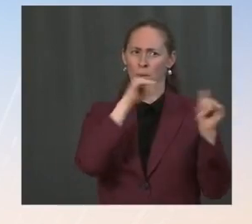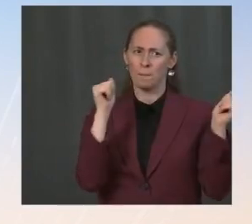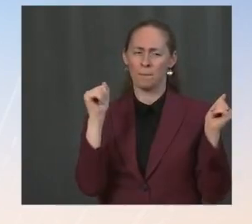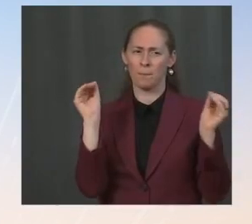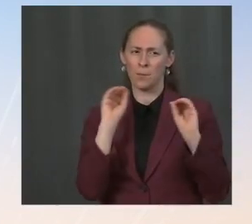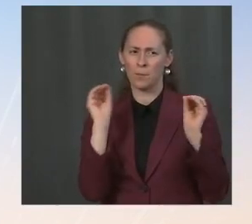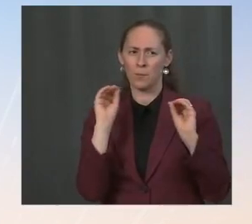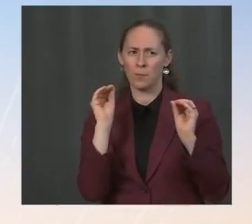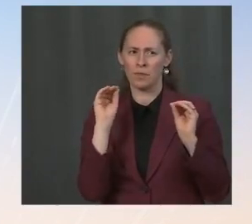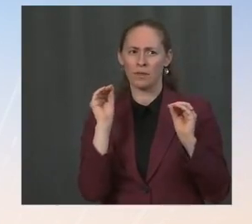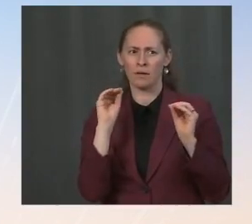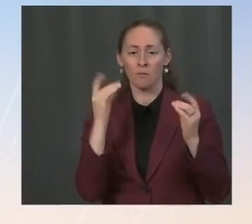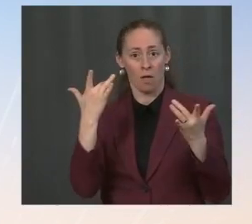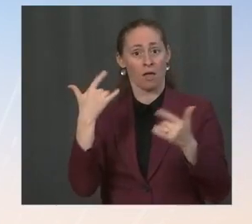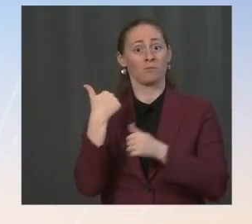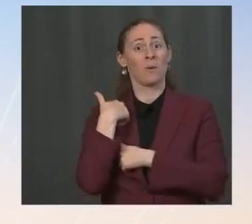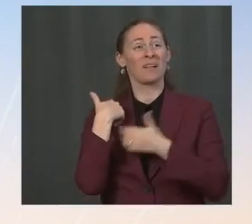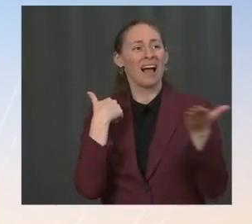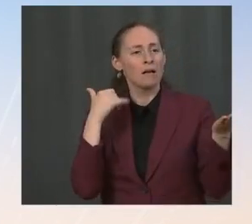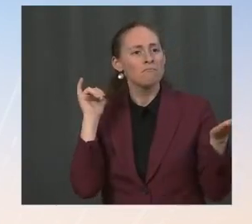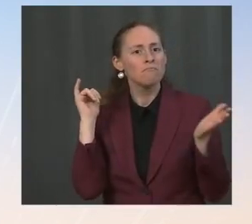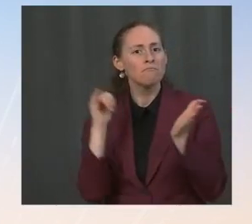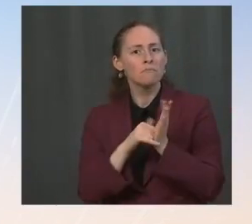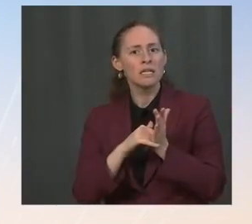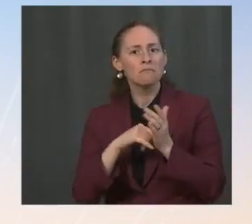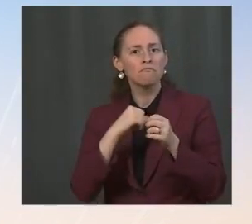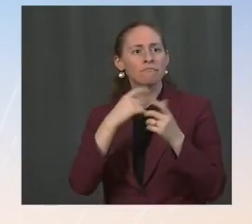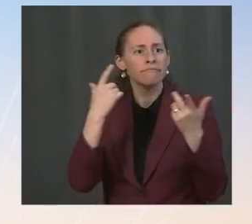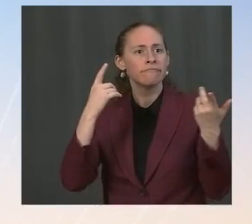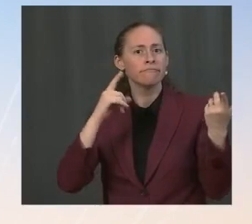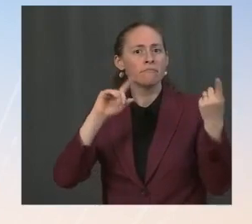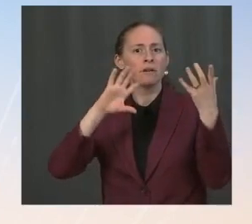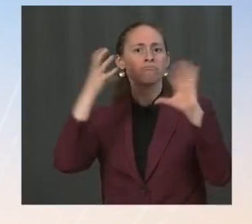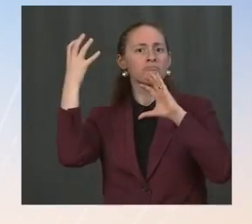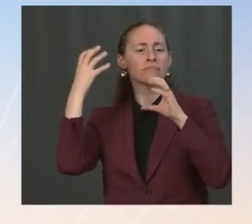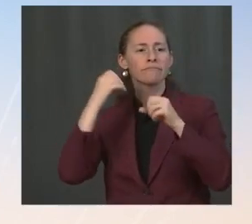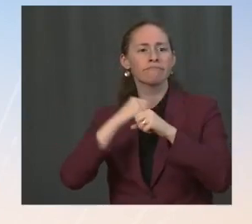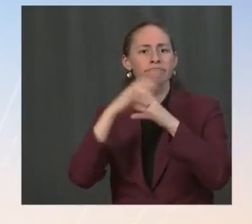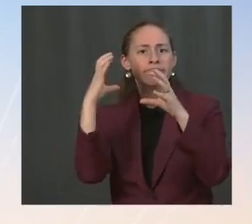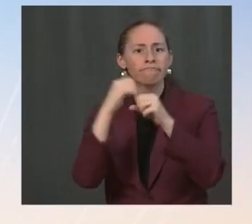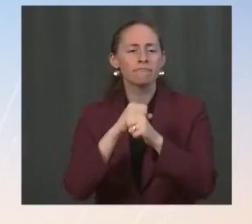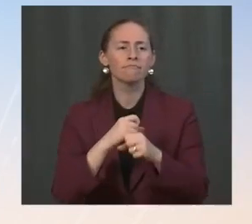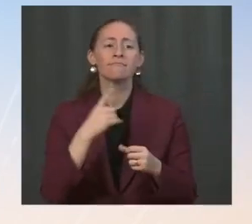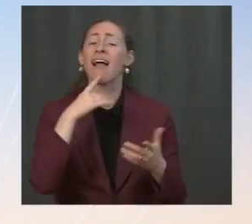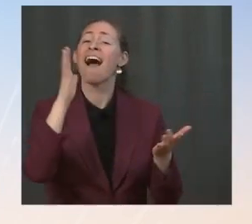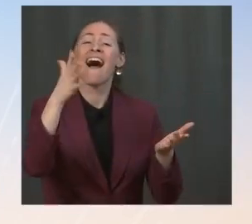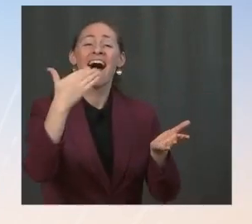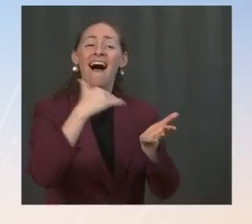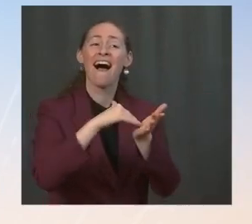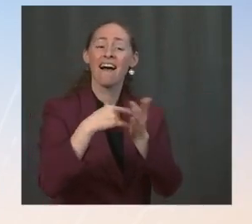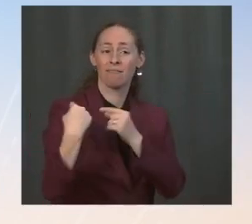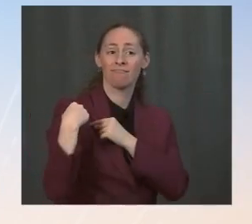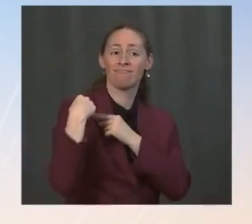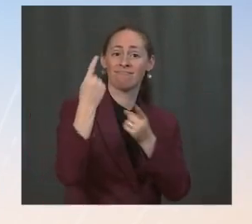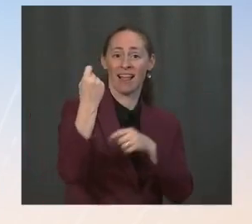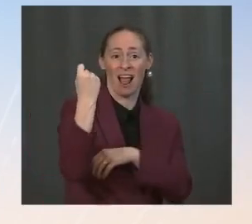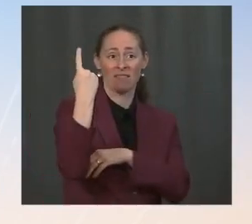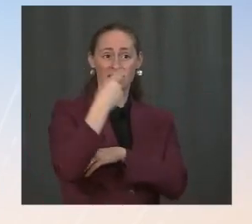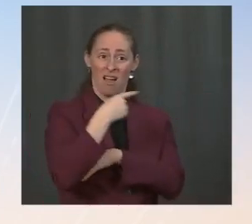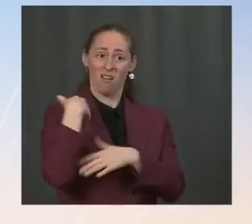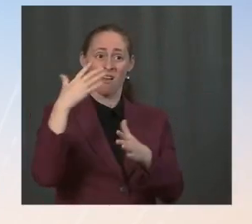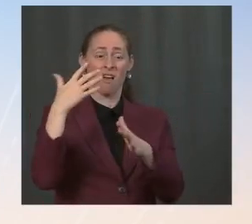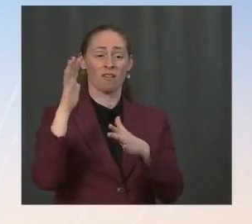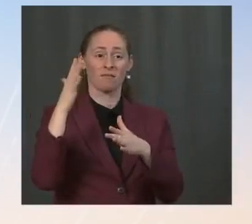happen? Well, again, over the last 11 days, we've evacuated 104,000 people, including the vast majority